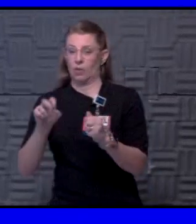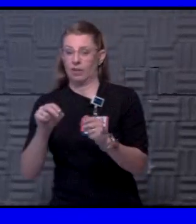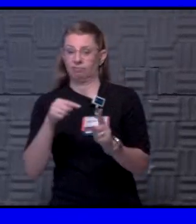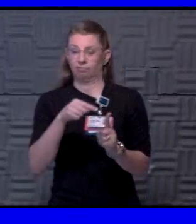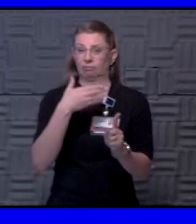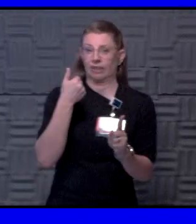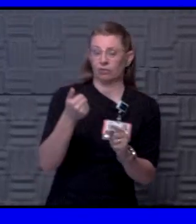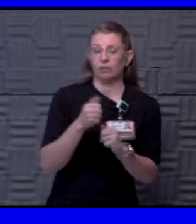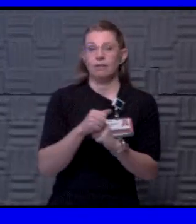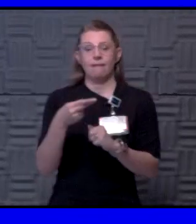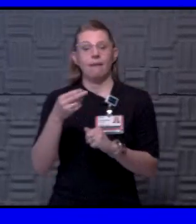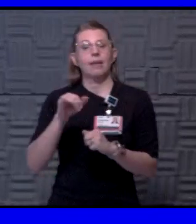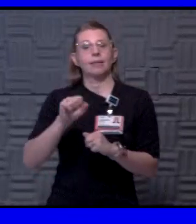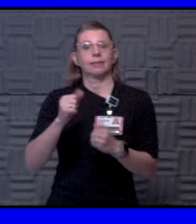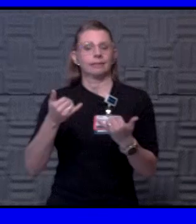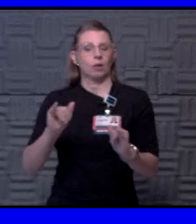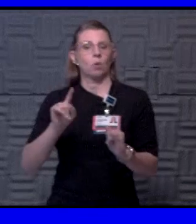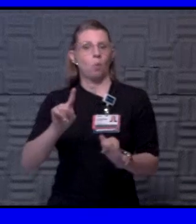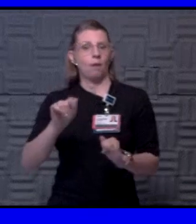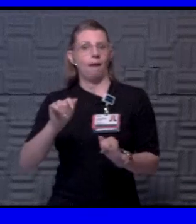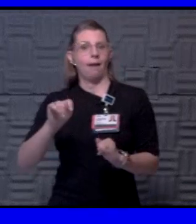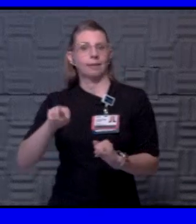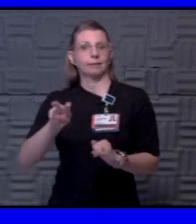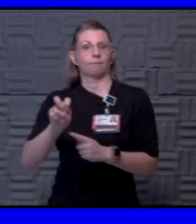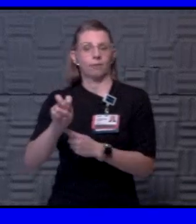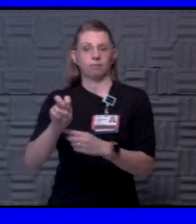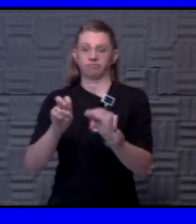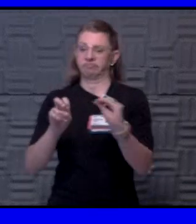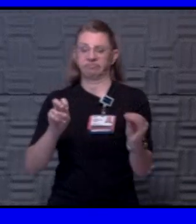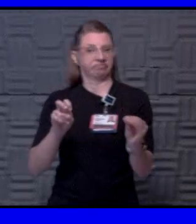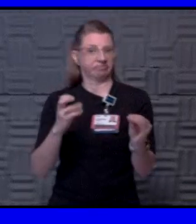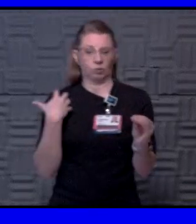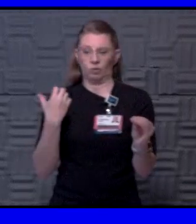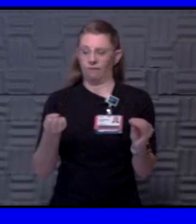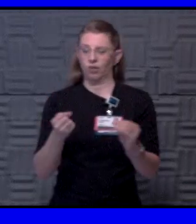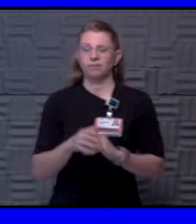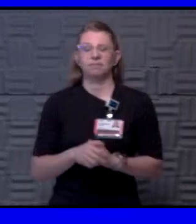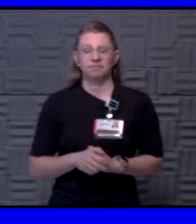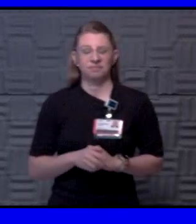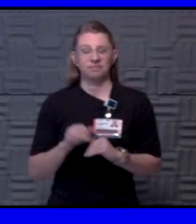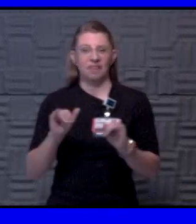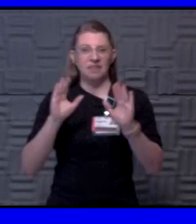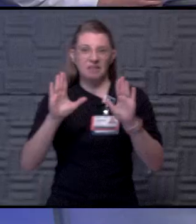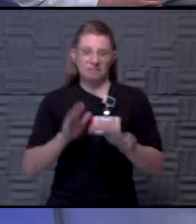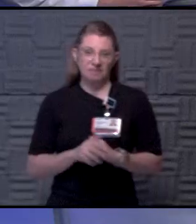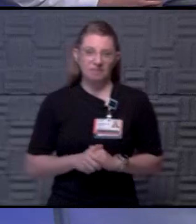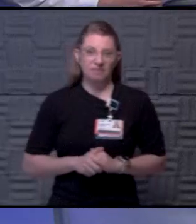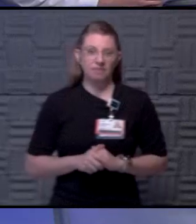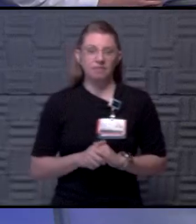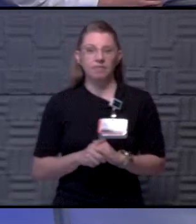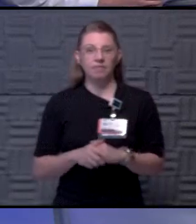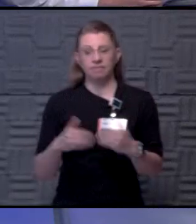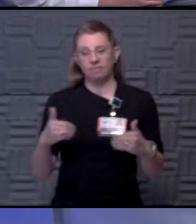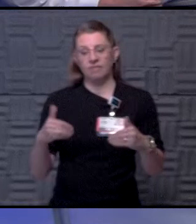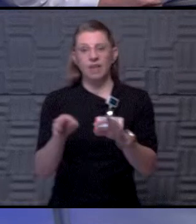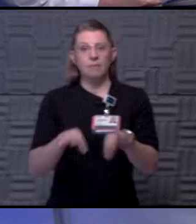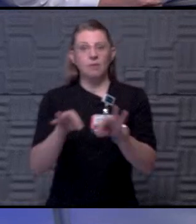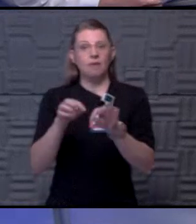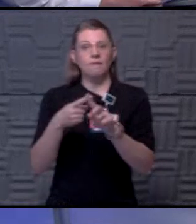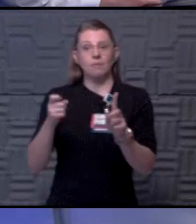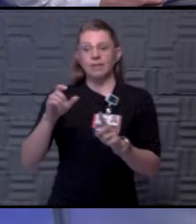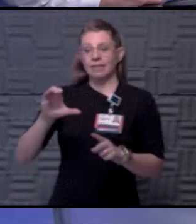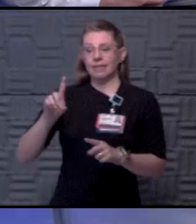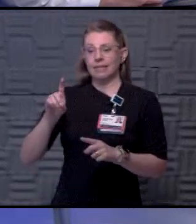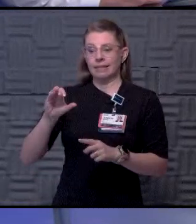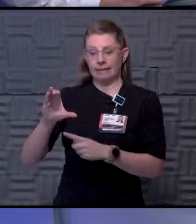Hayes still has 1 active patient and none in that recovery phase. So that's awesome. Some pretty big information coming out of the CDC